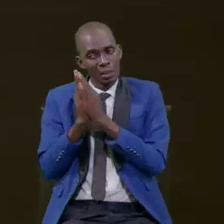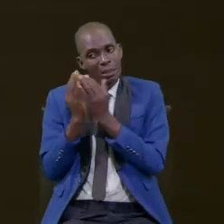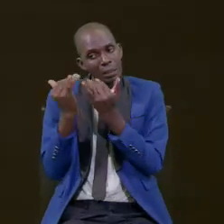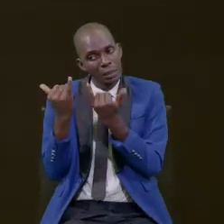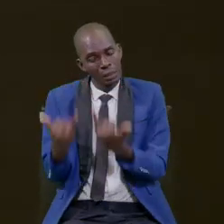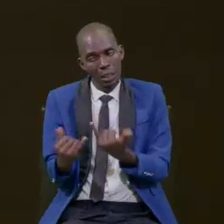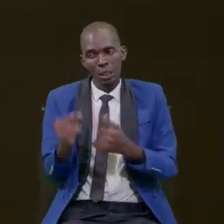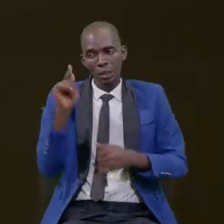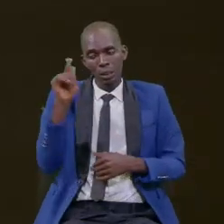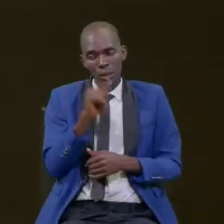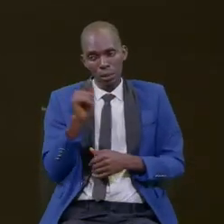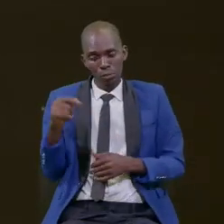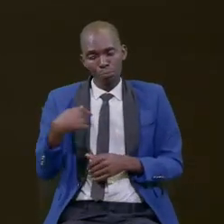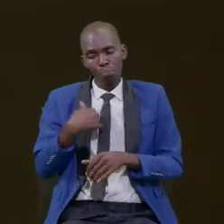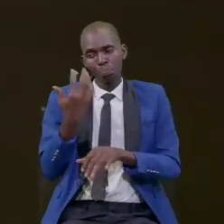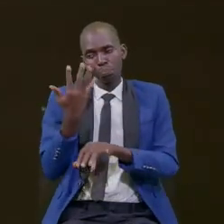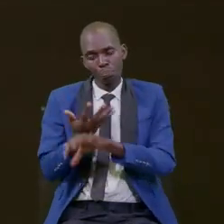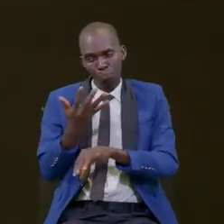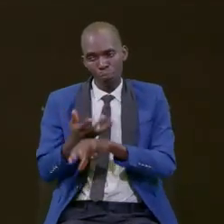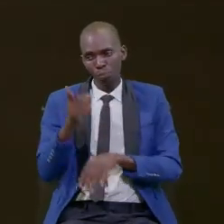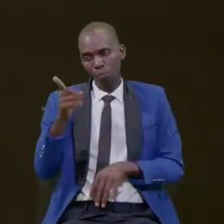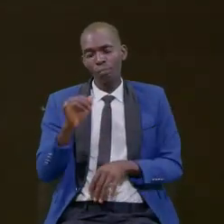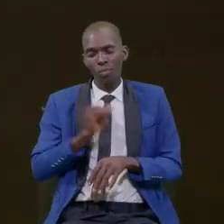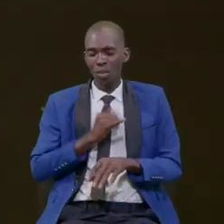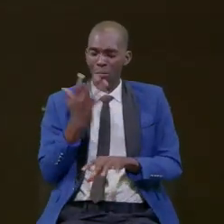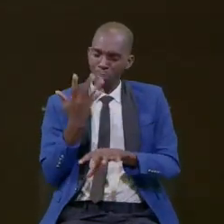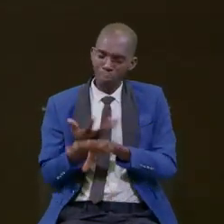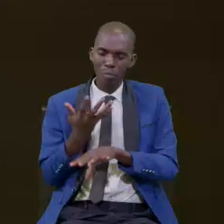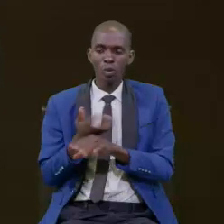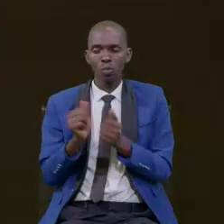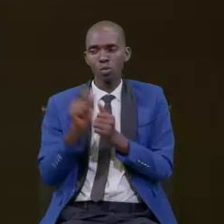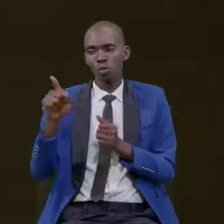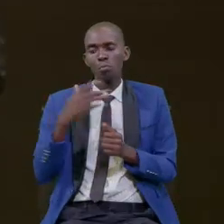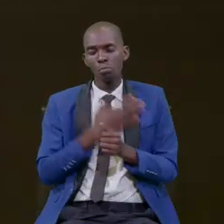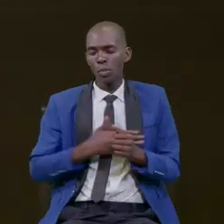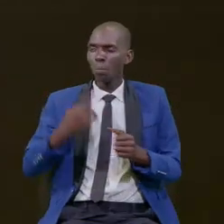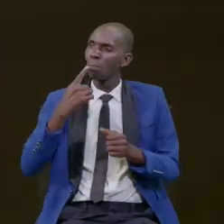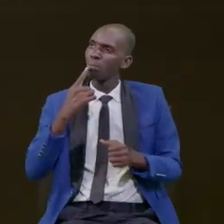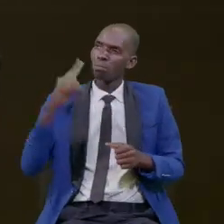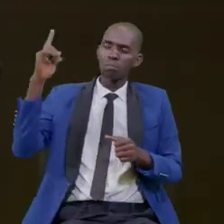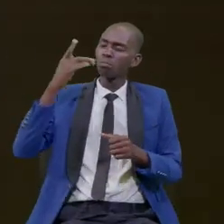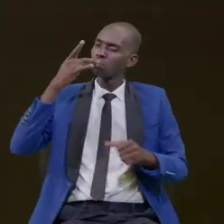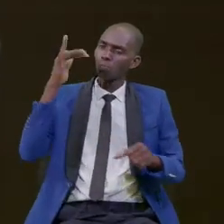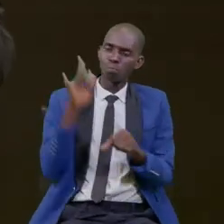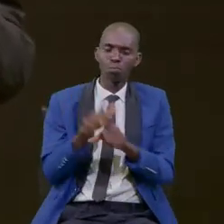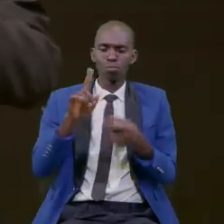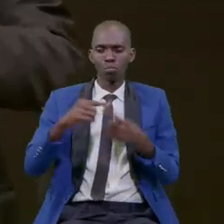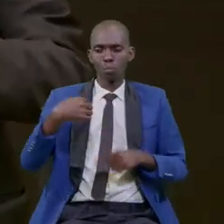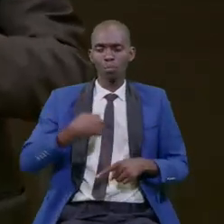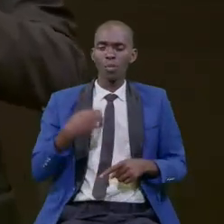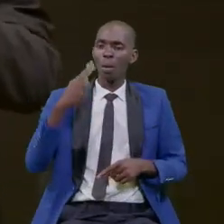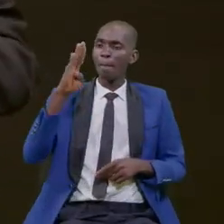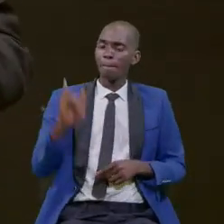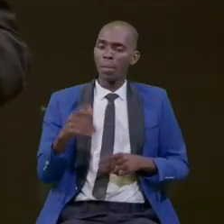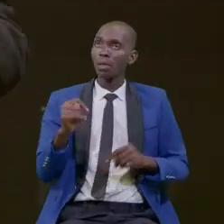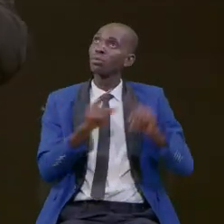therefore, I pray you, I plead with you, swear unto me by the Lord,